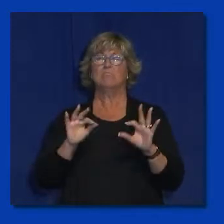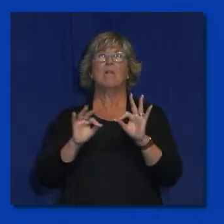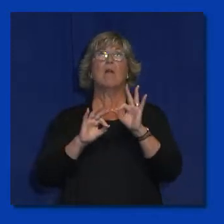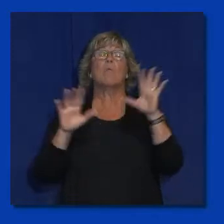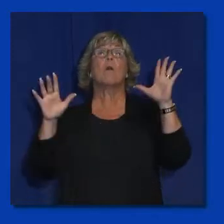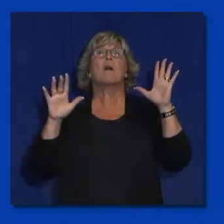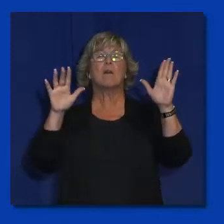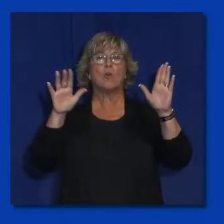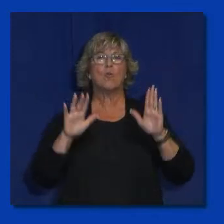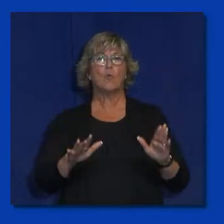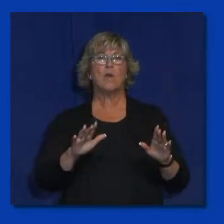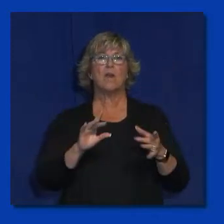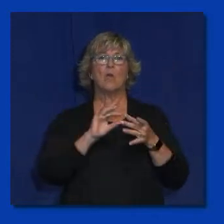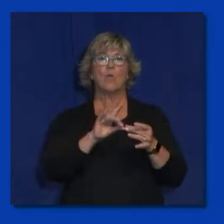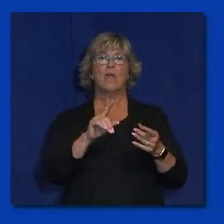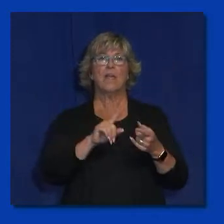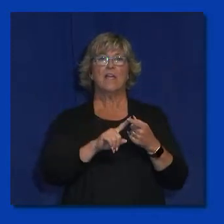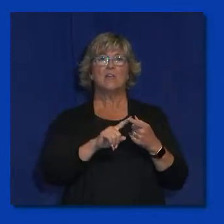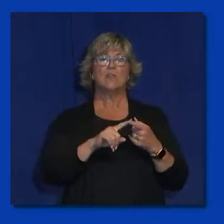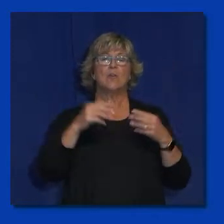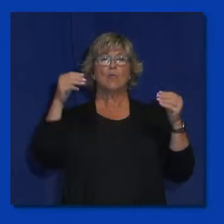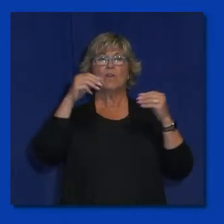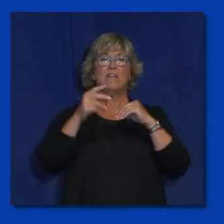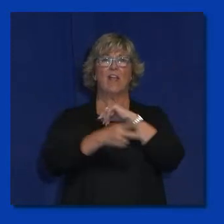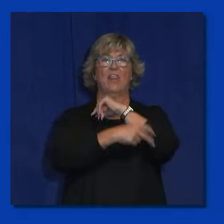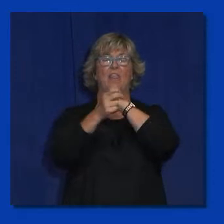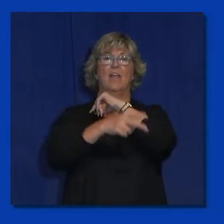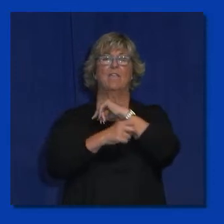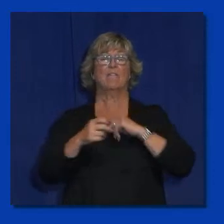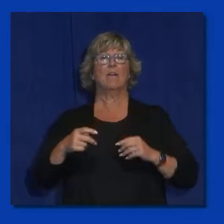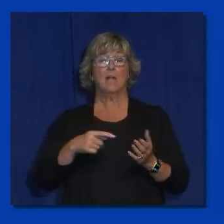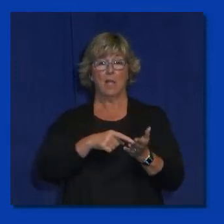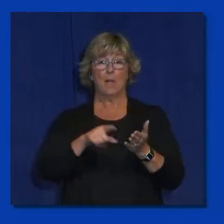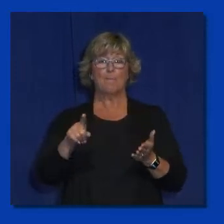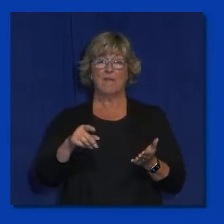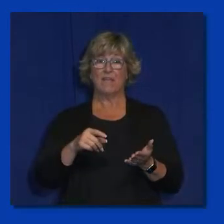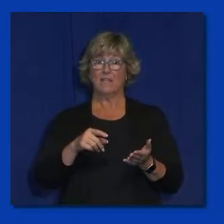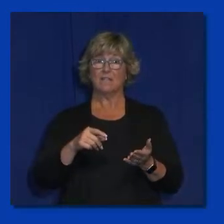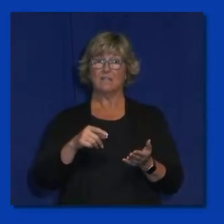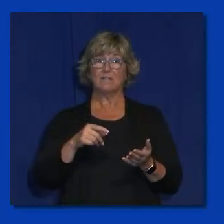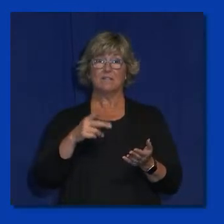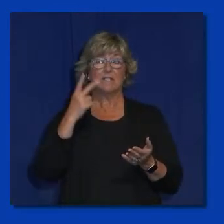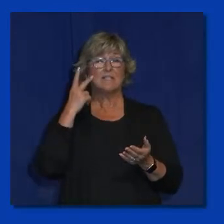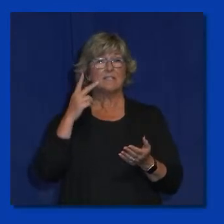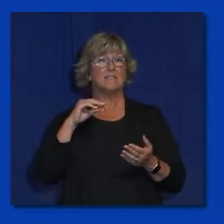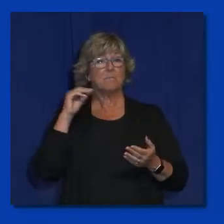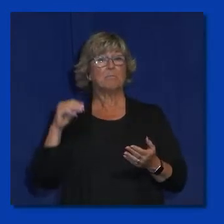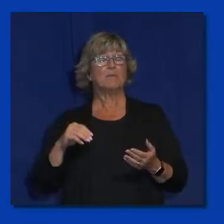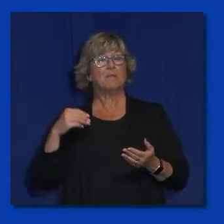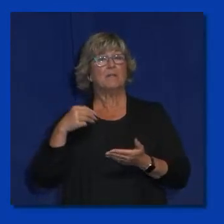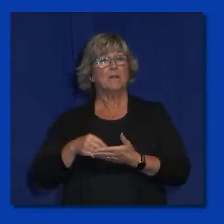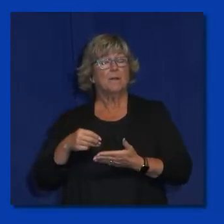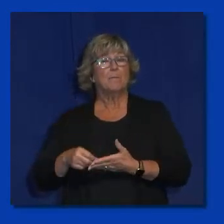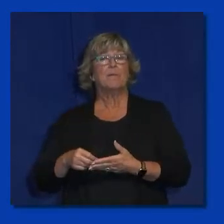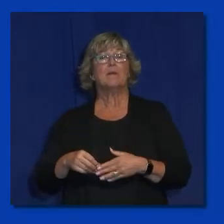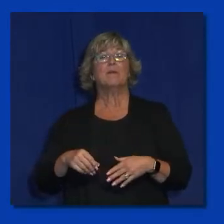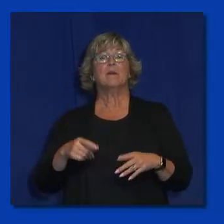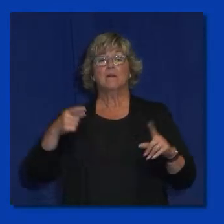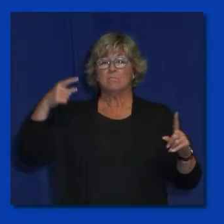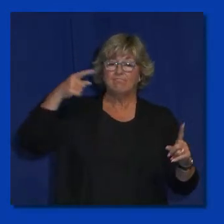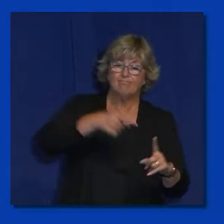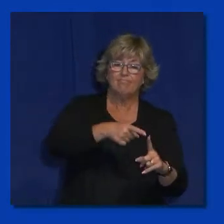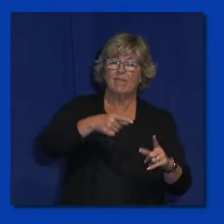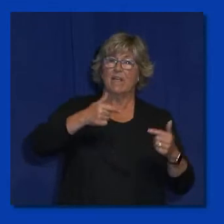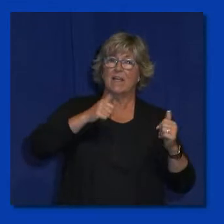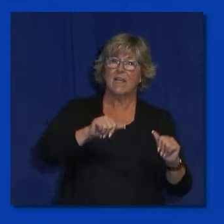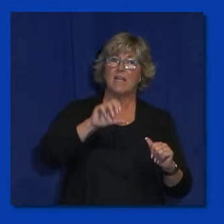have been underway for years around retail theft, paying dividends. I saw a few weeks ago some prosecution specific to the